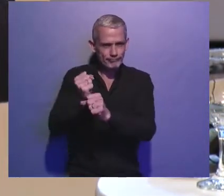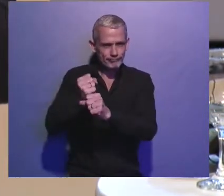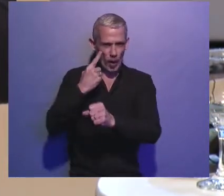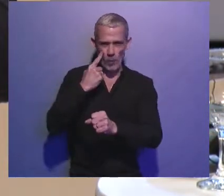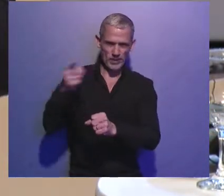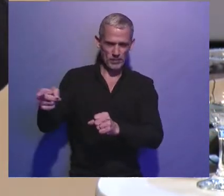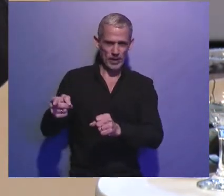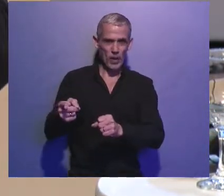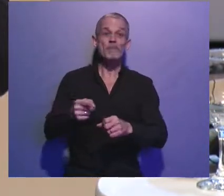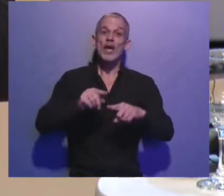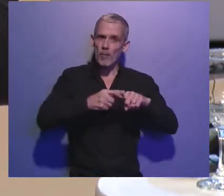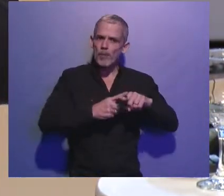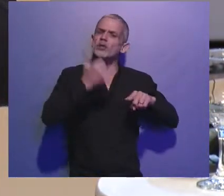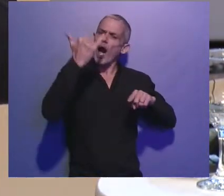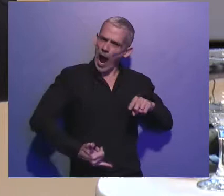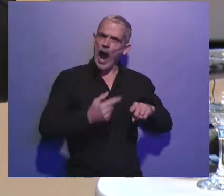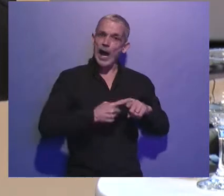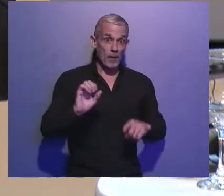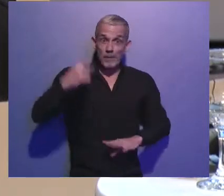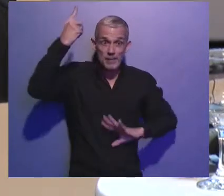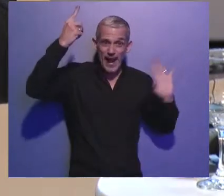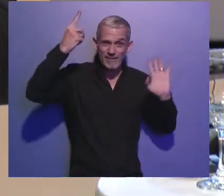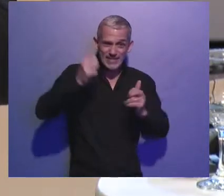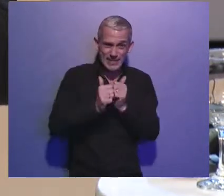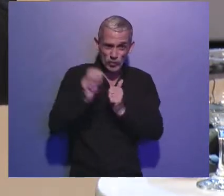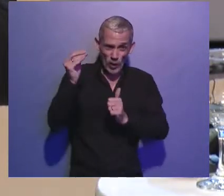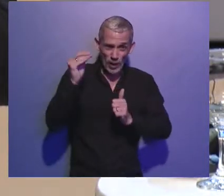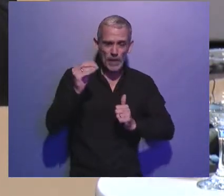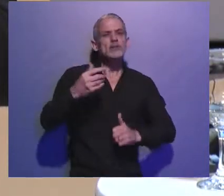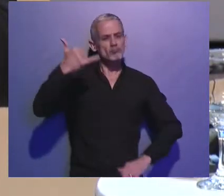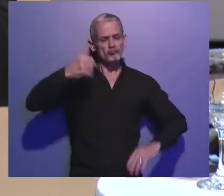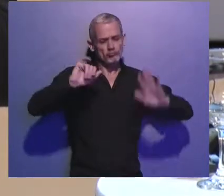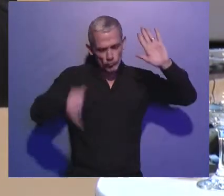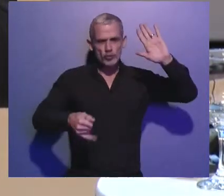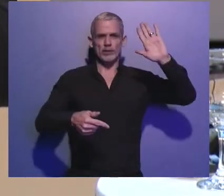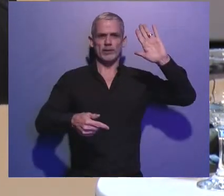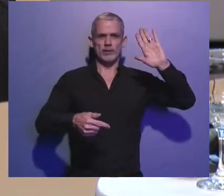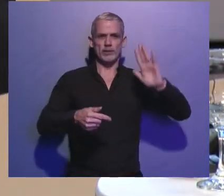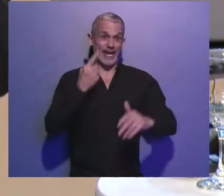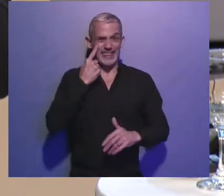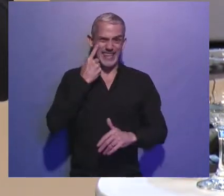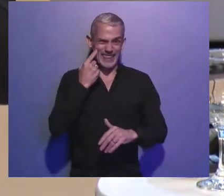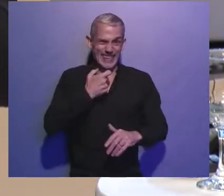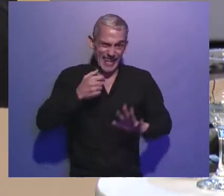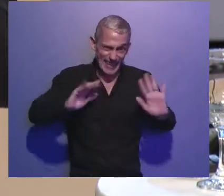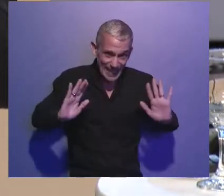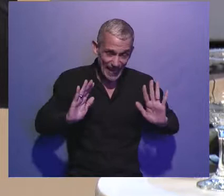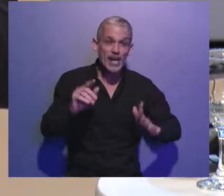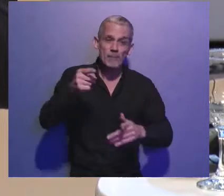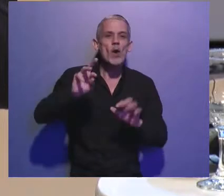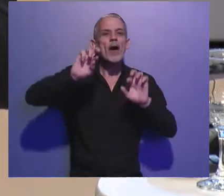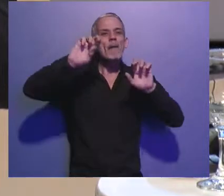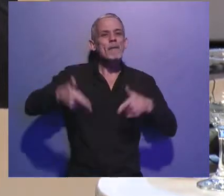so for the first time, having included the action plan in the city's official goals program. São